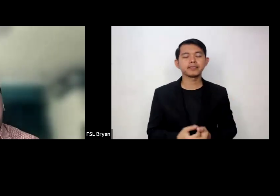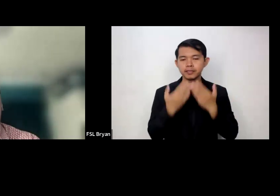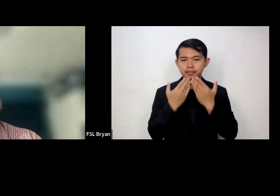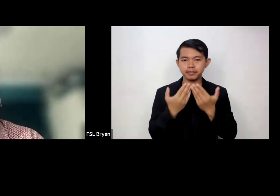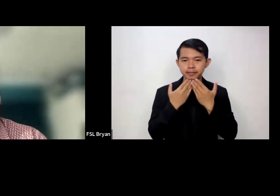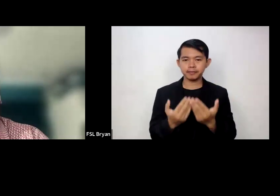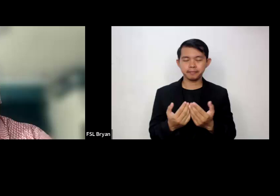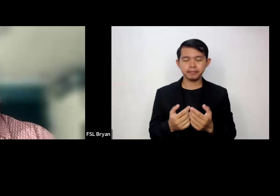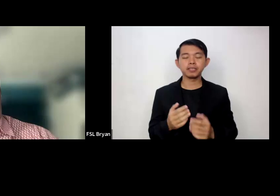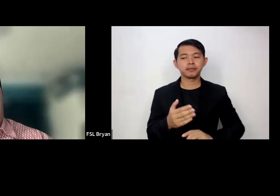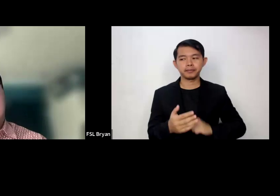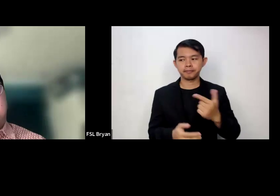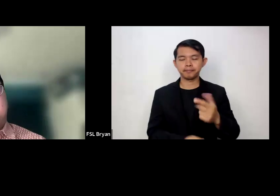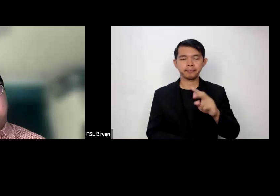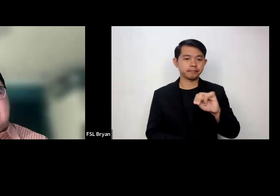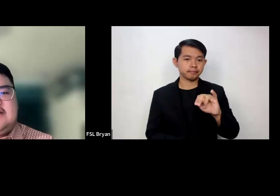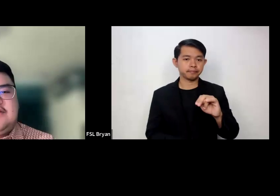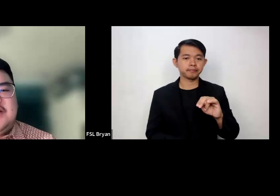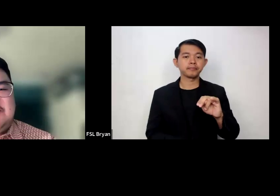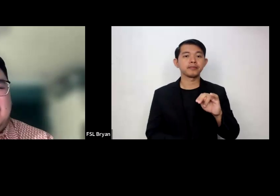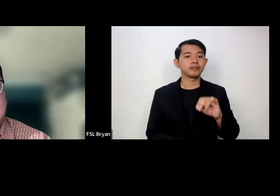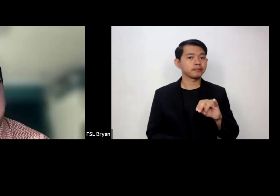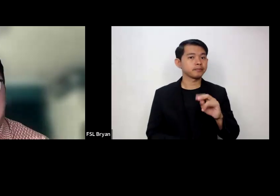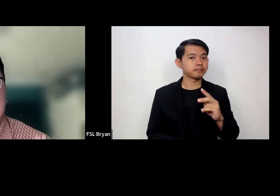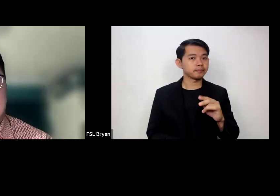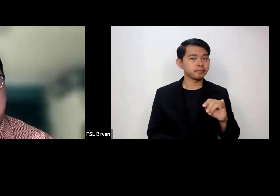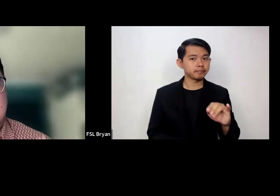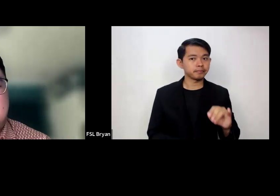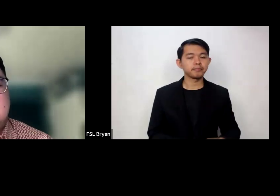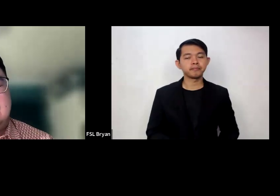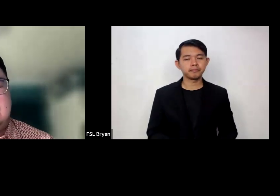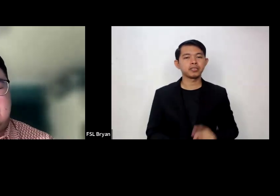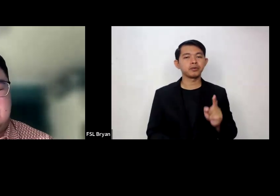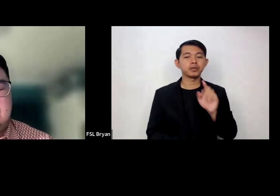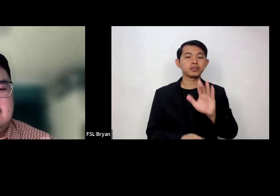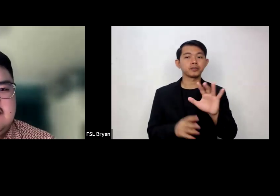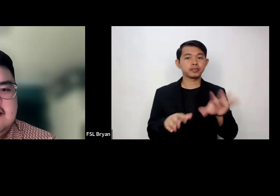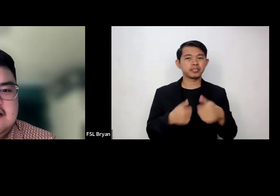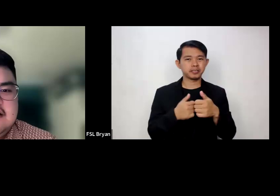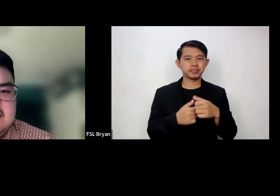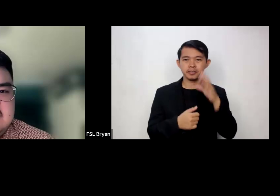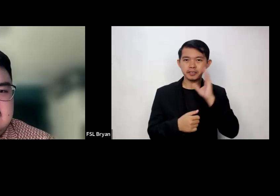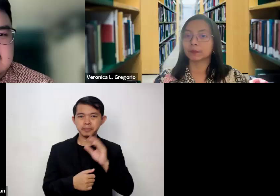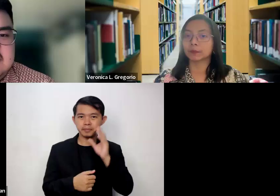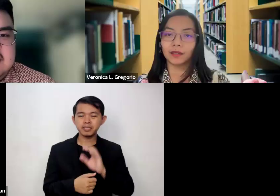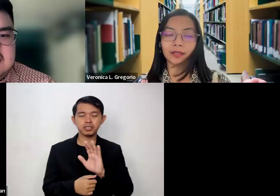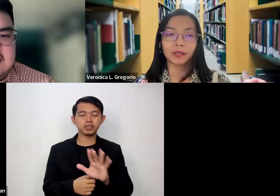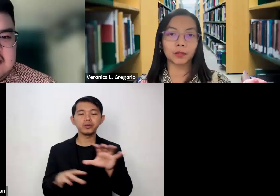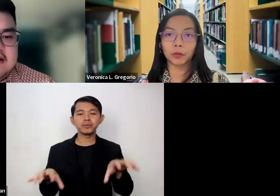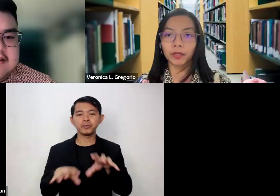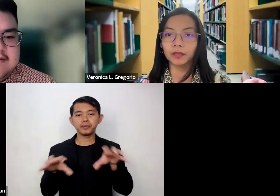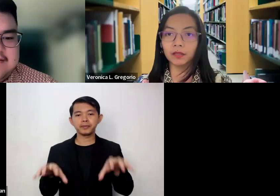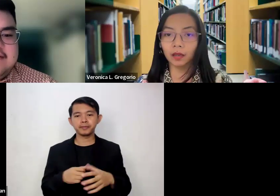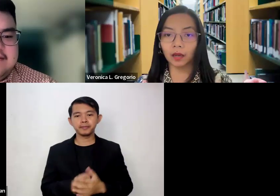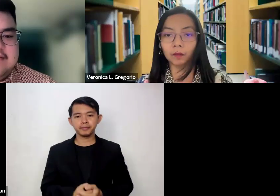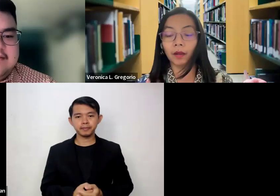Nikki, in your case po, what are some challenges that you've experienced, no, in resisting coloniality in your work? Thank